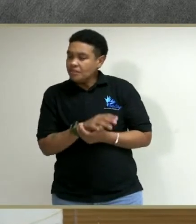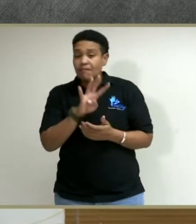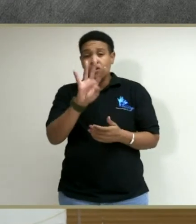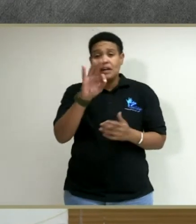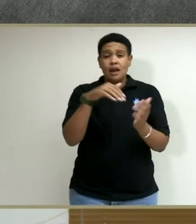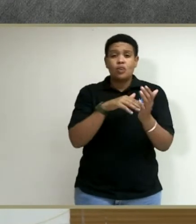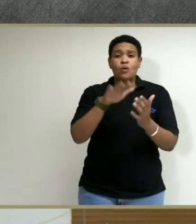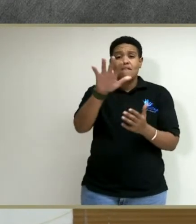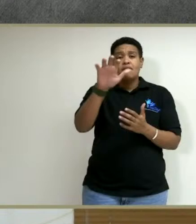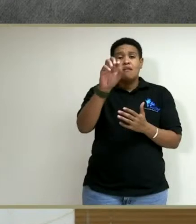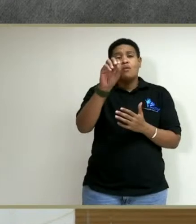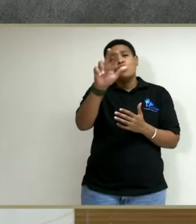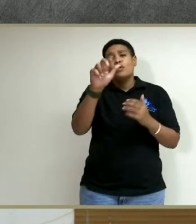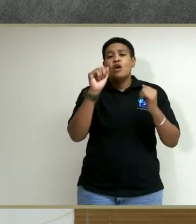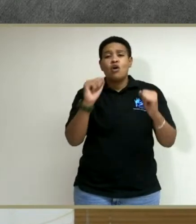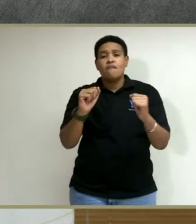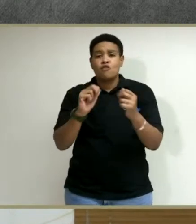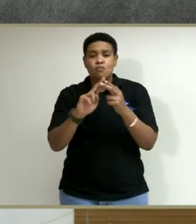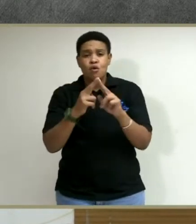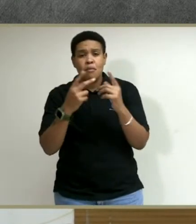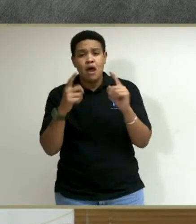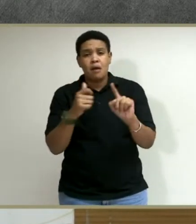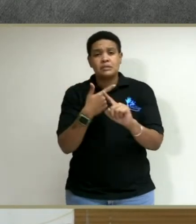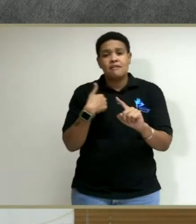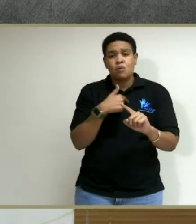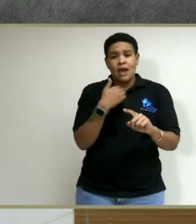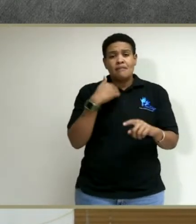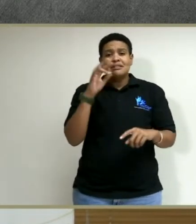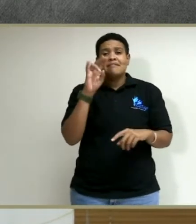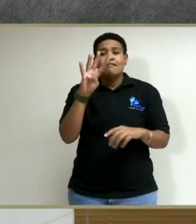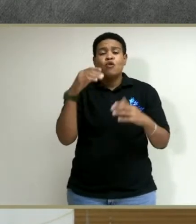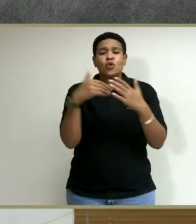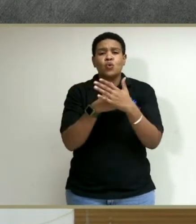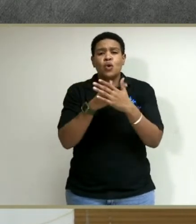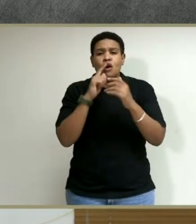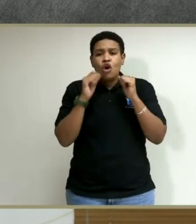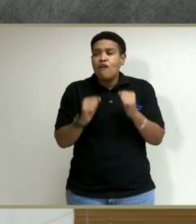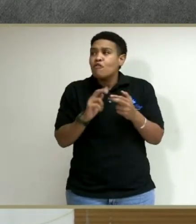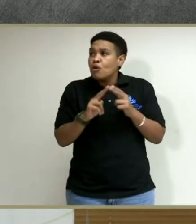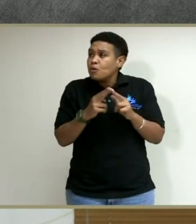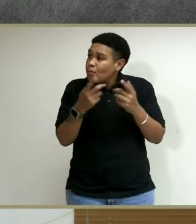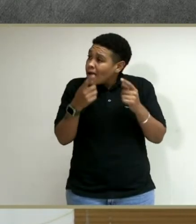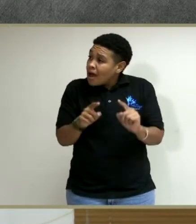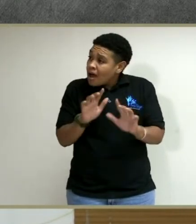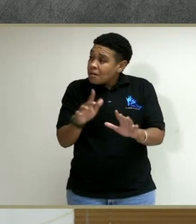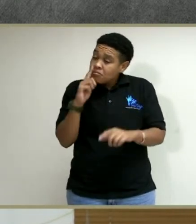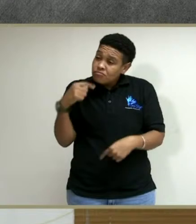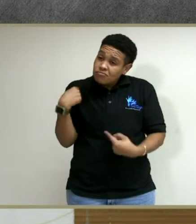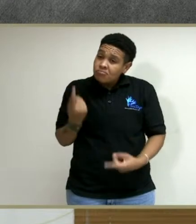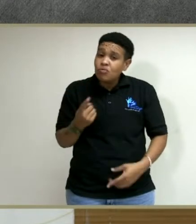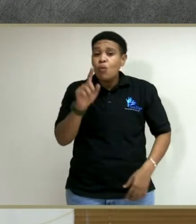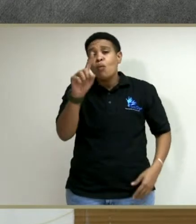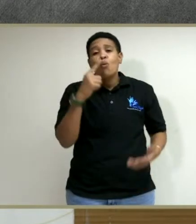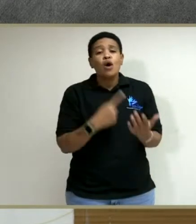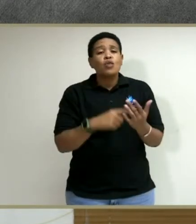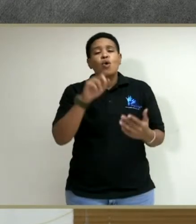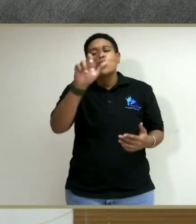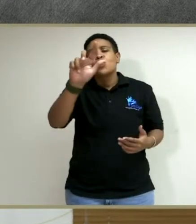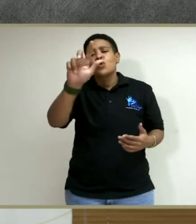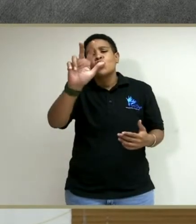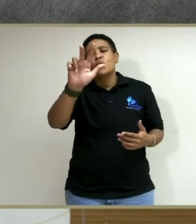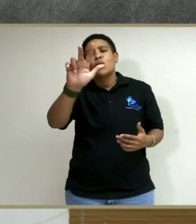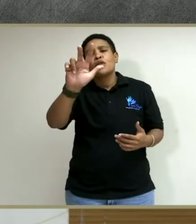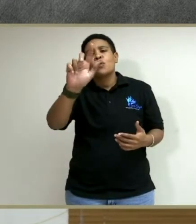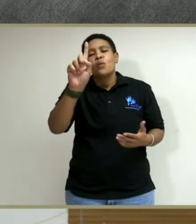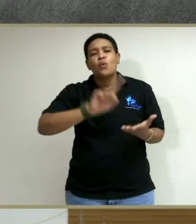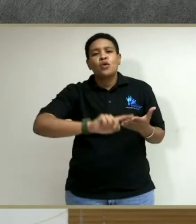49,503 confirmed cases. We had 74 newly confirmed cases and 1,023